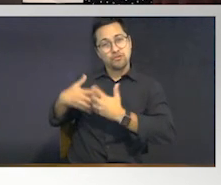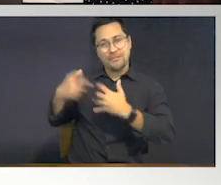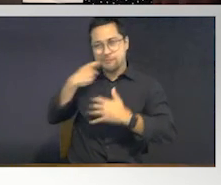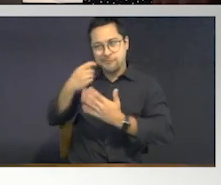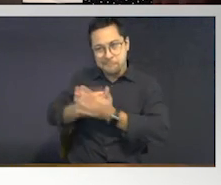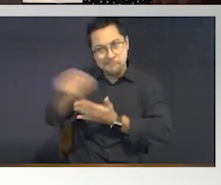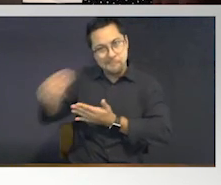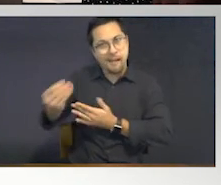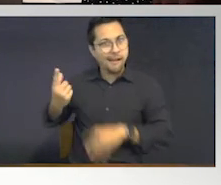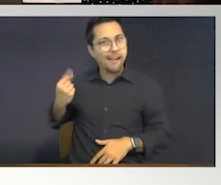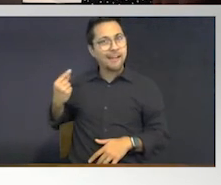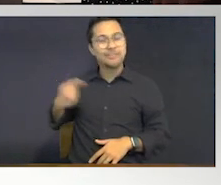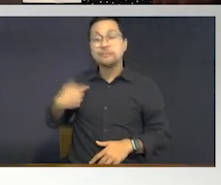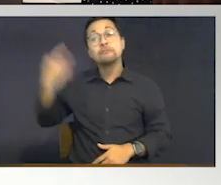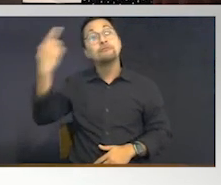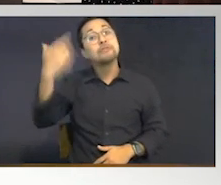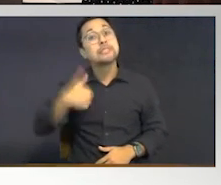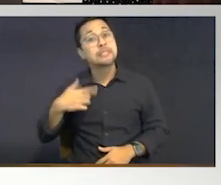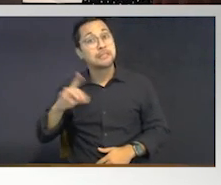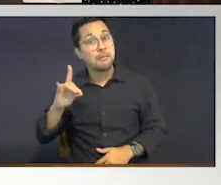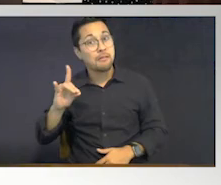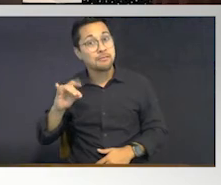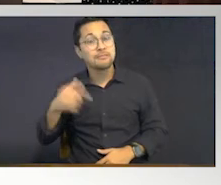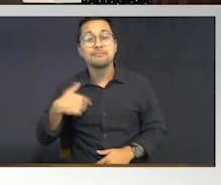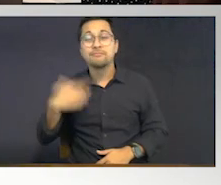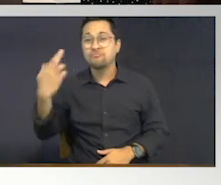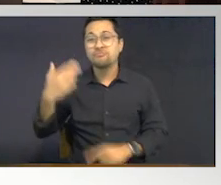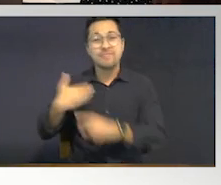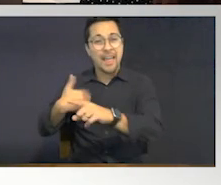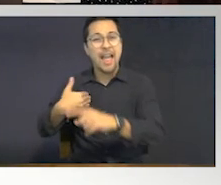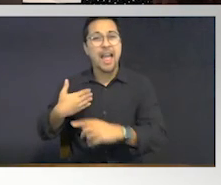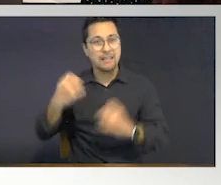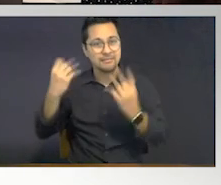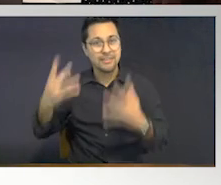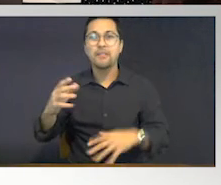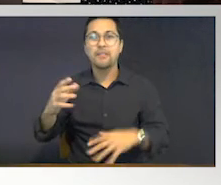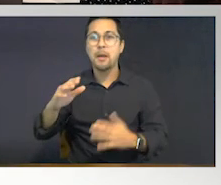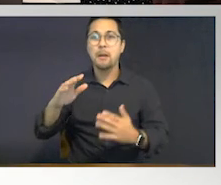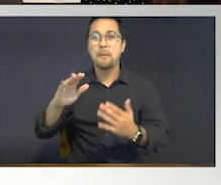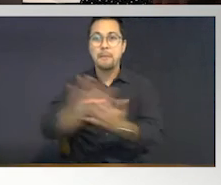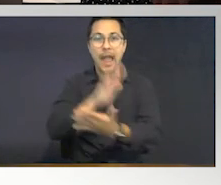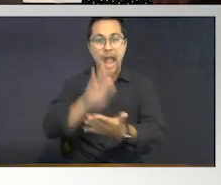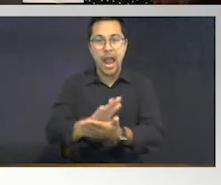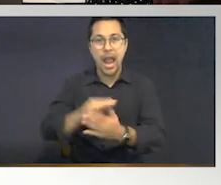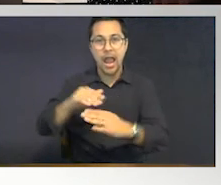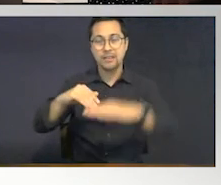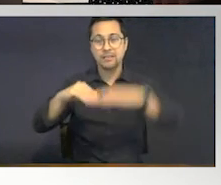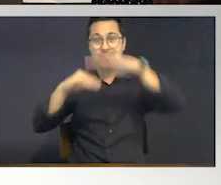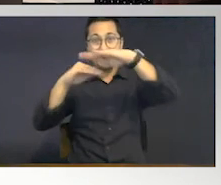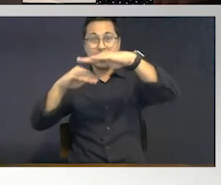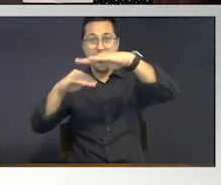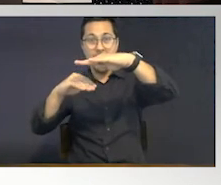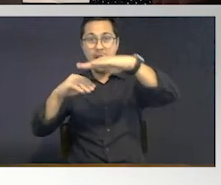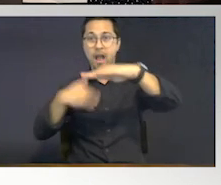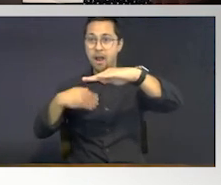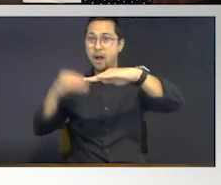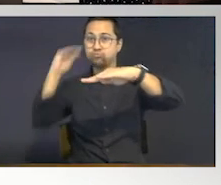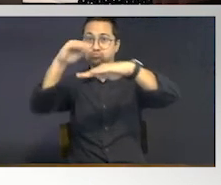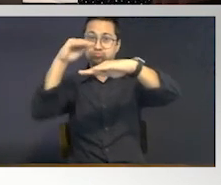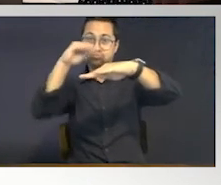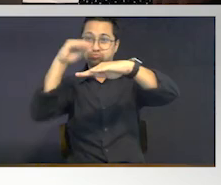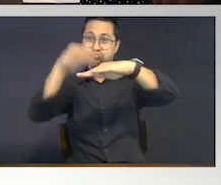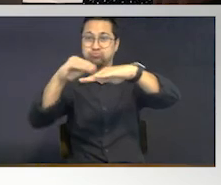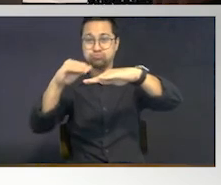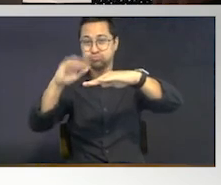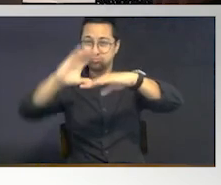the reason I bought the printer I did was because it had one of those multi-page feeders, you know, at the top, so I could put more than